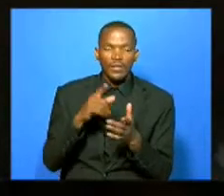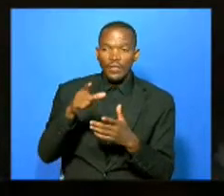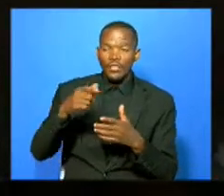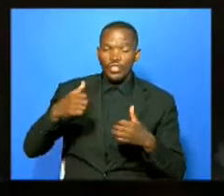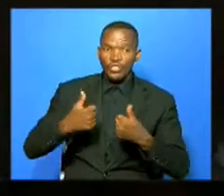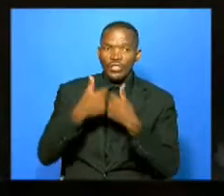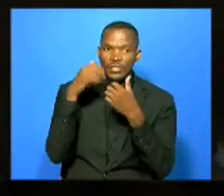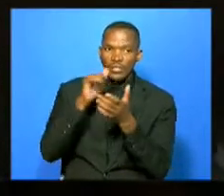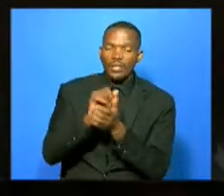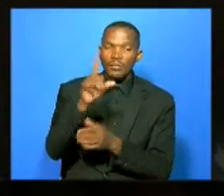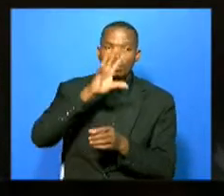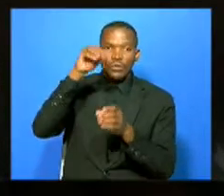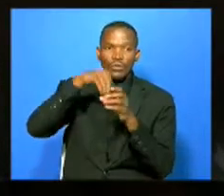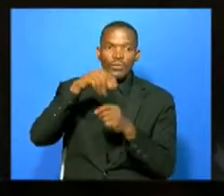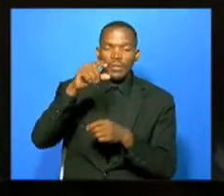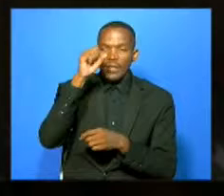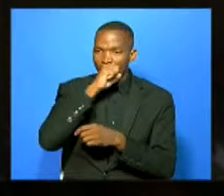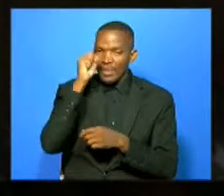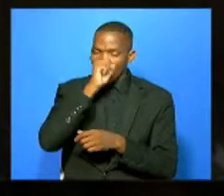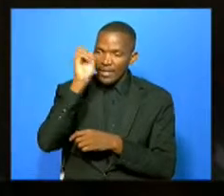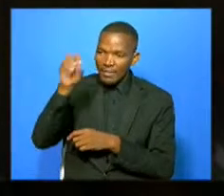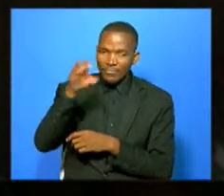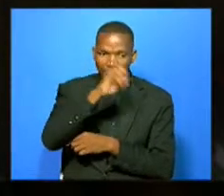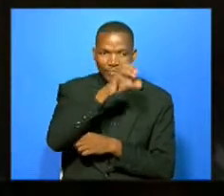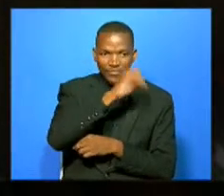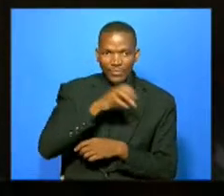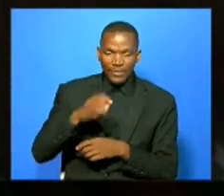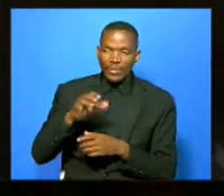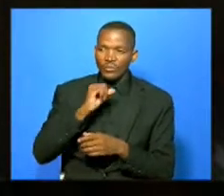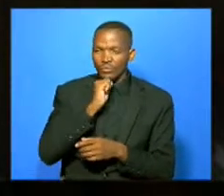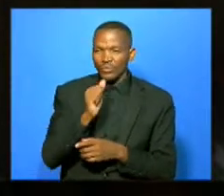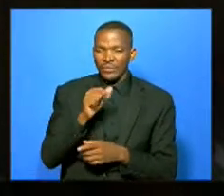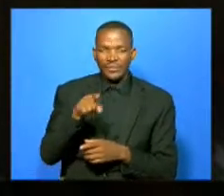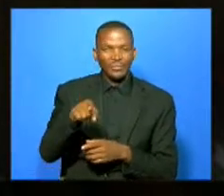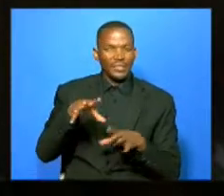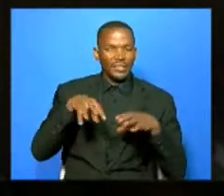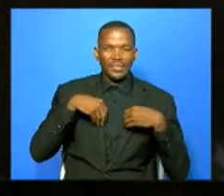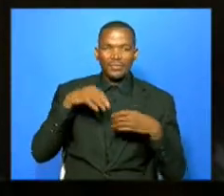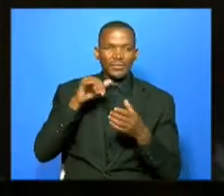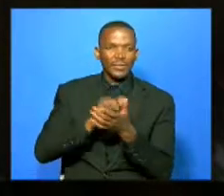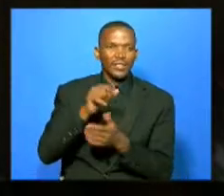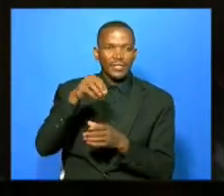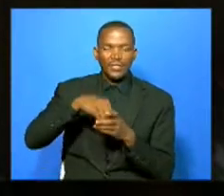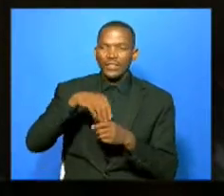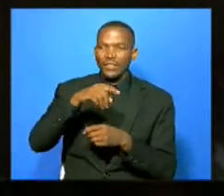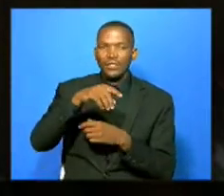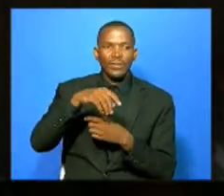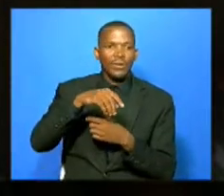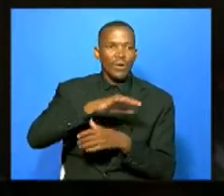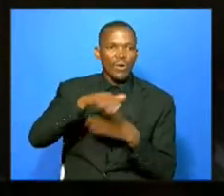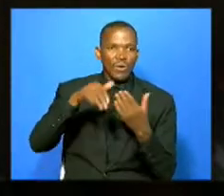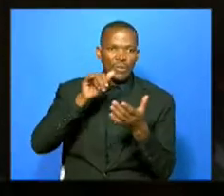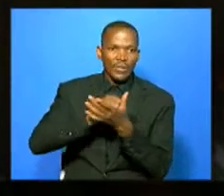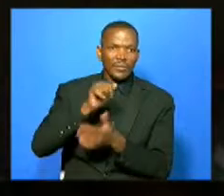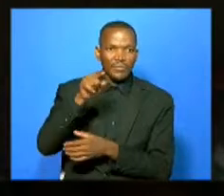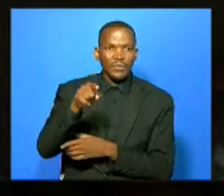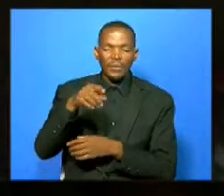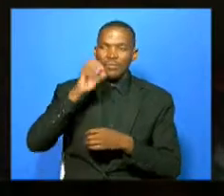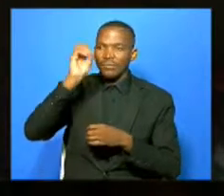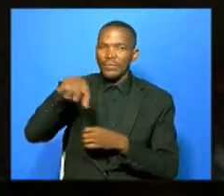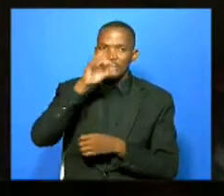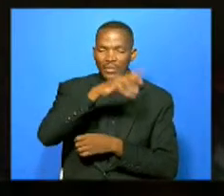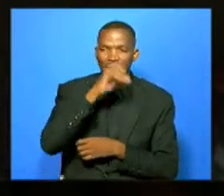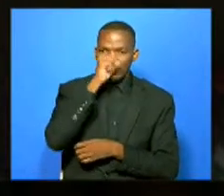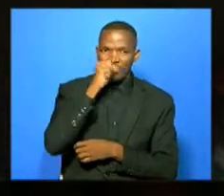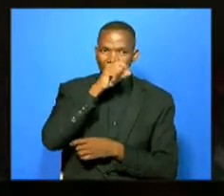matshwenyego a mangwe a akaretsa go gasagasa matlakala mo go sa laolesegeng mo mekgwatlheng go latlhela matlakala mo